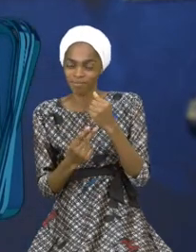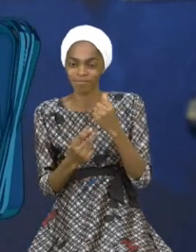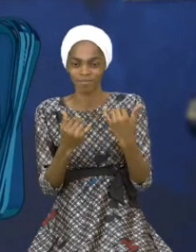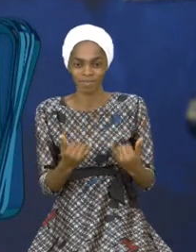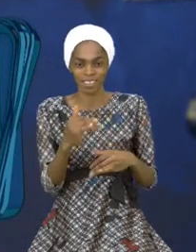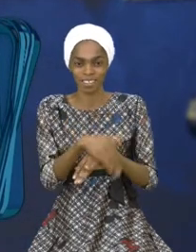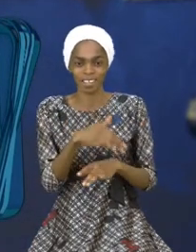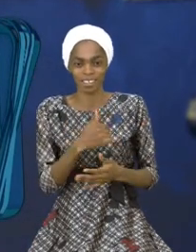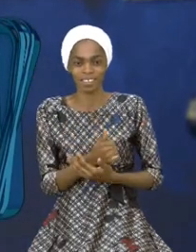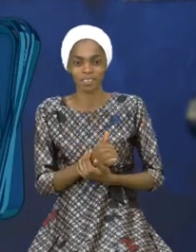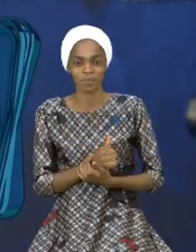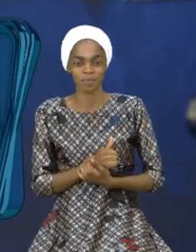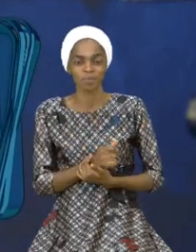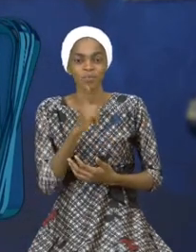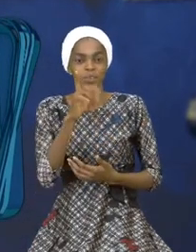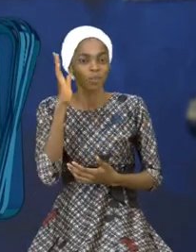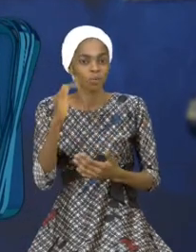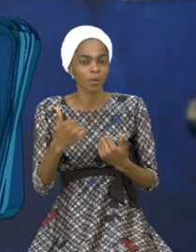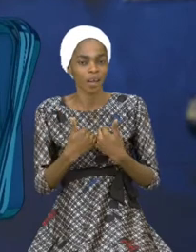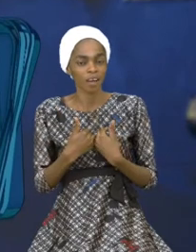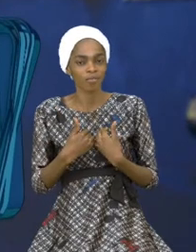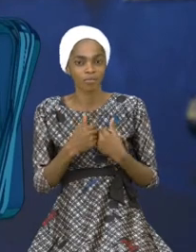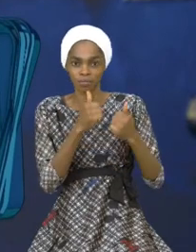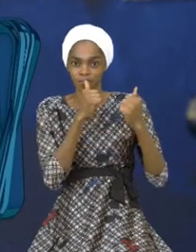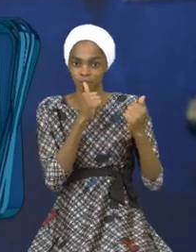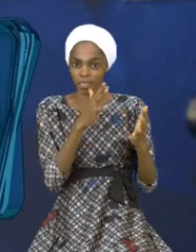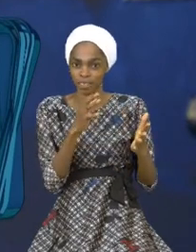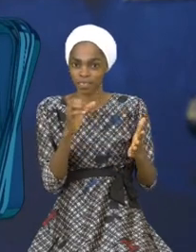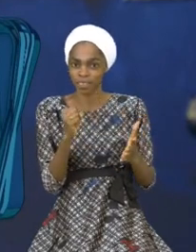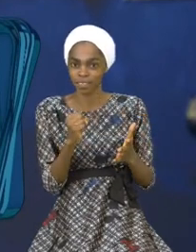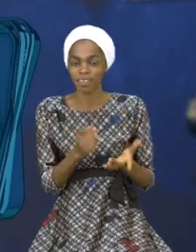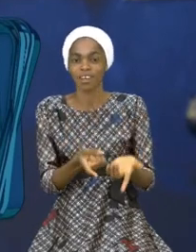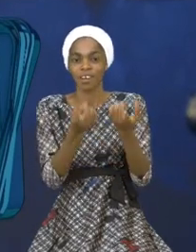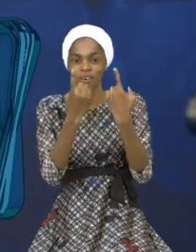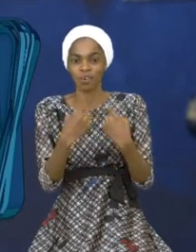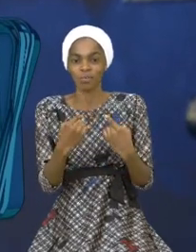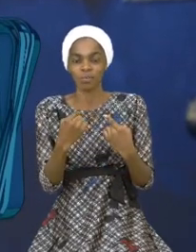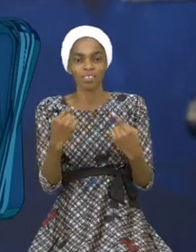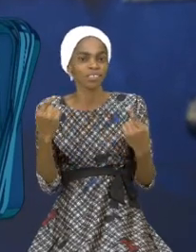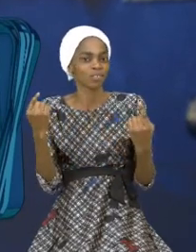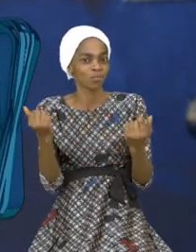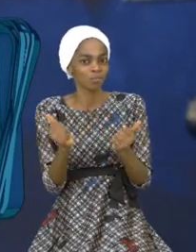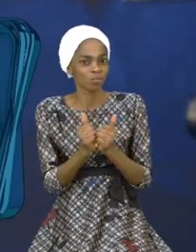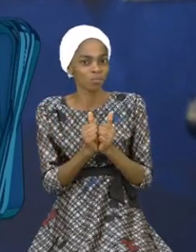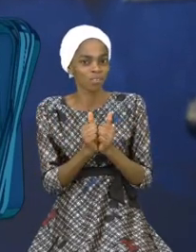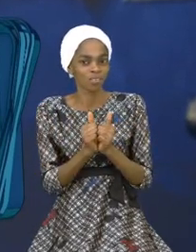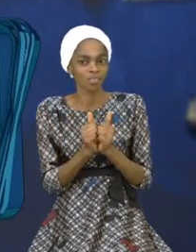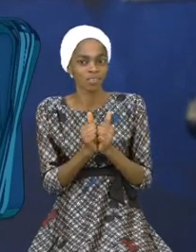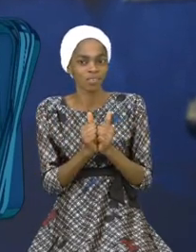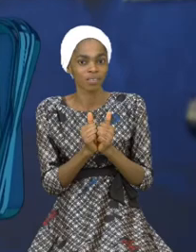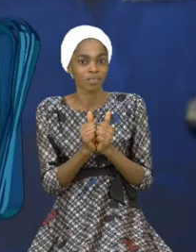You will have the blessings coming right way to your own